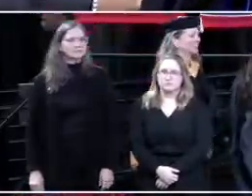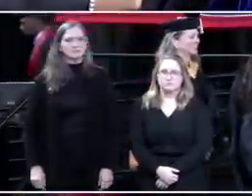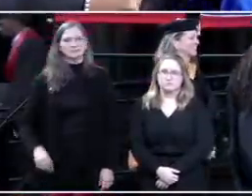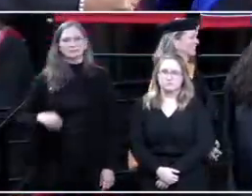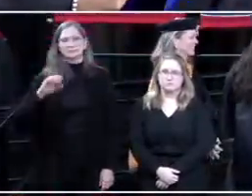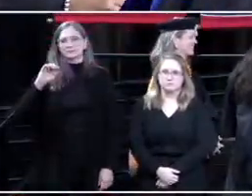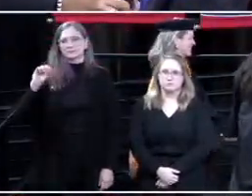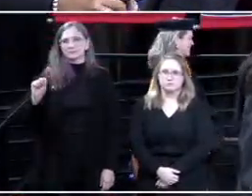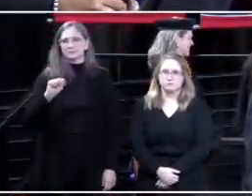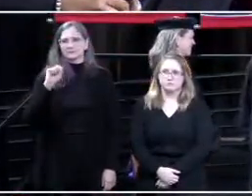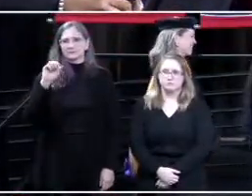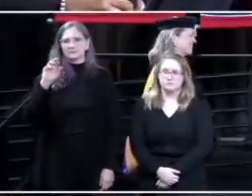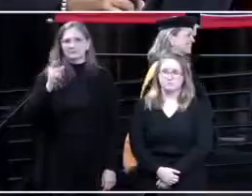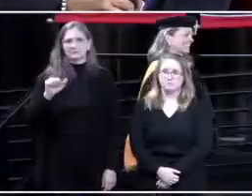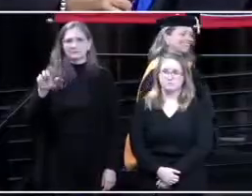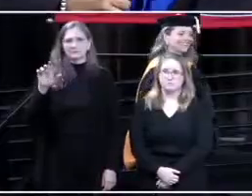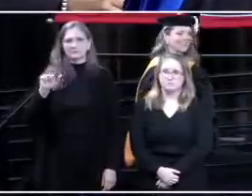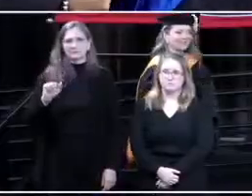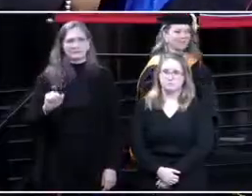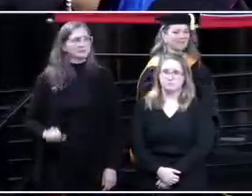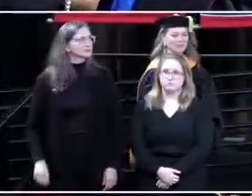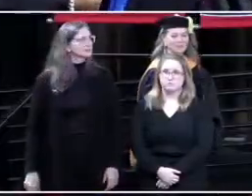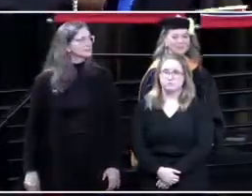Sylvia Estela Huerta.